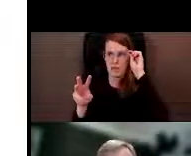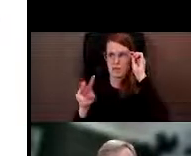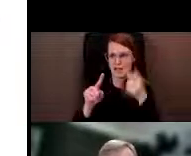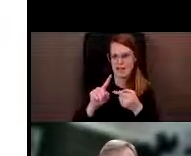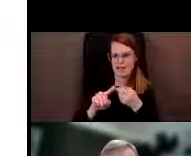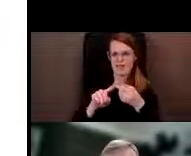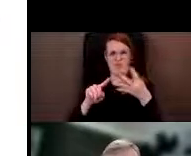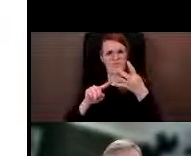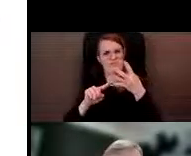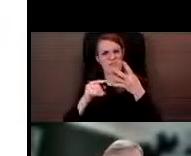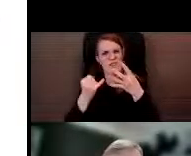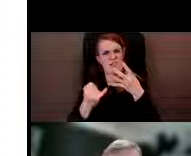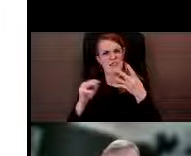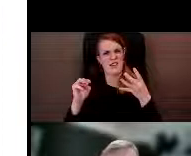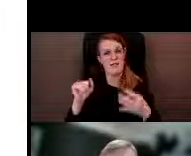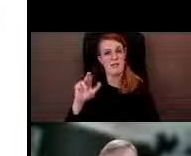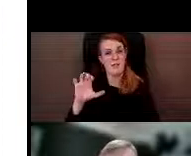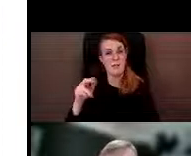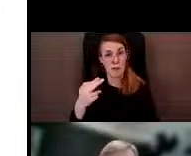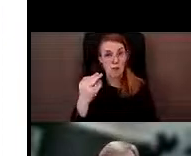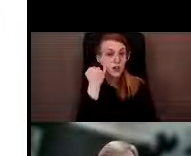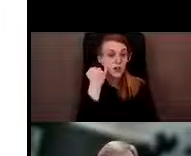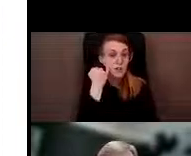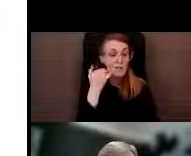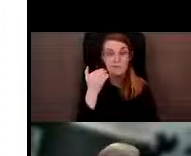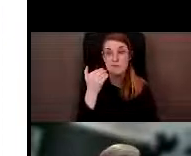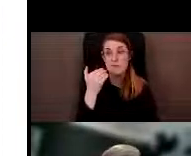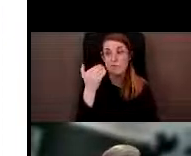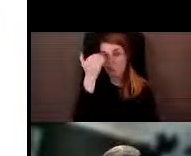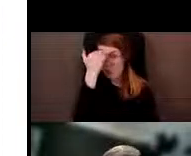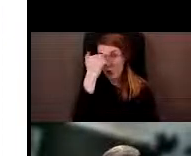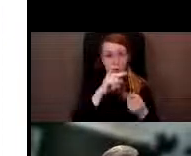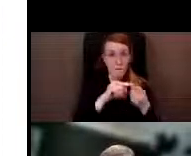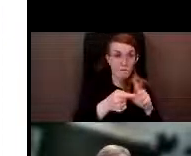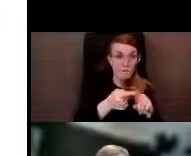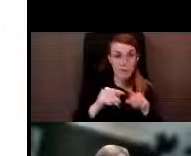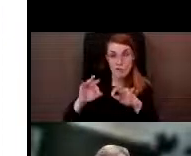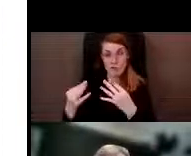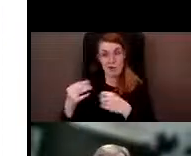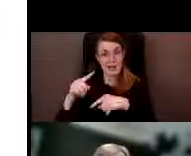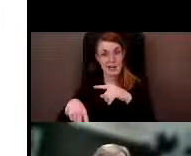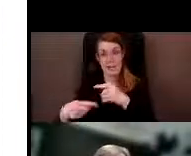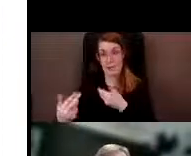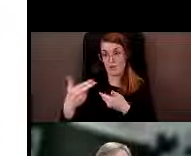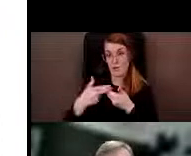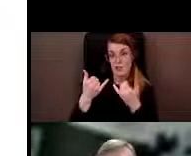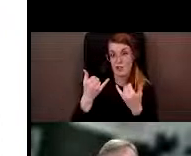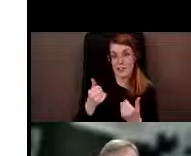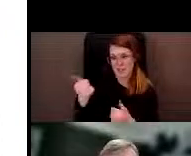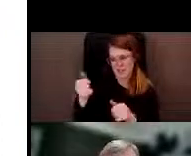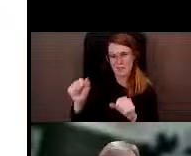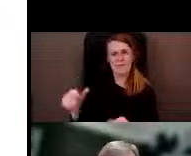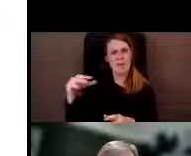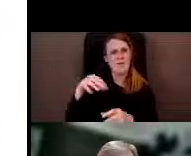March. So if you have friends, family that have not been able to attend tonight, they too can participate in the process